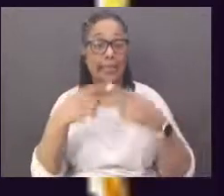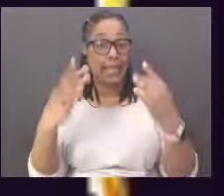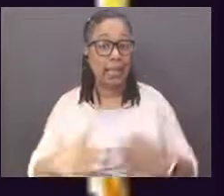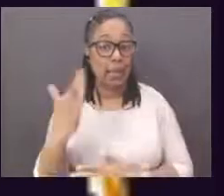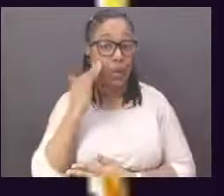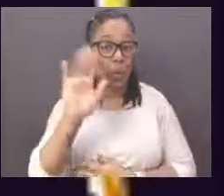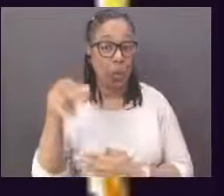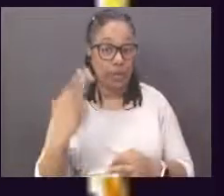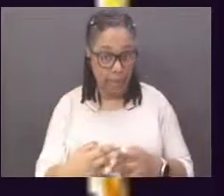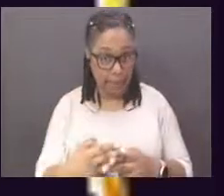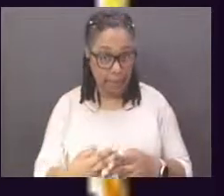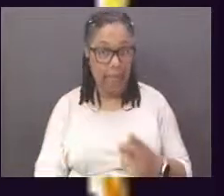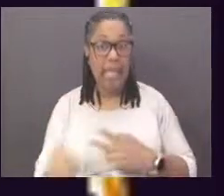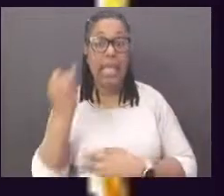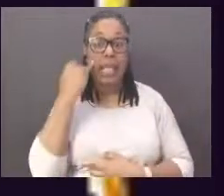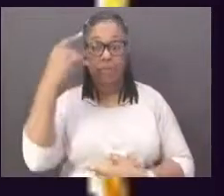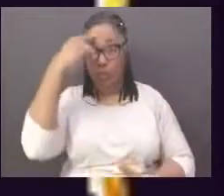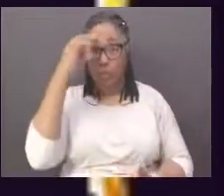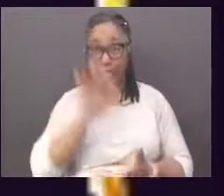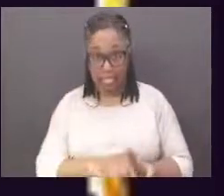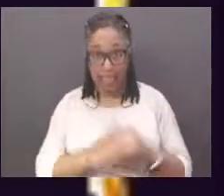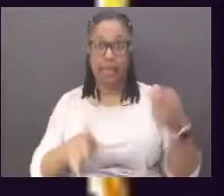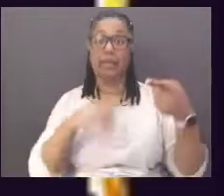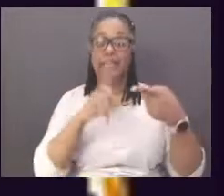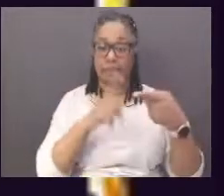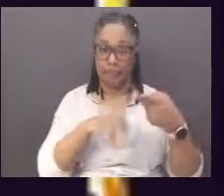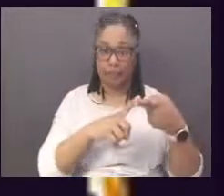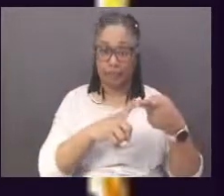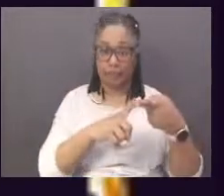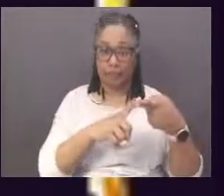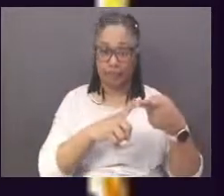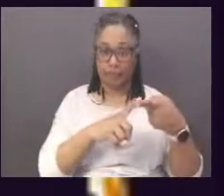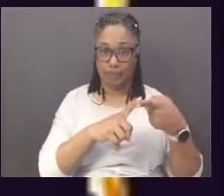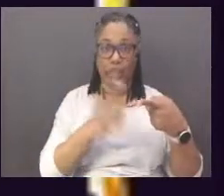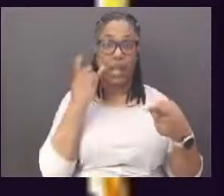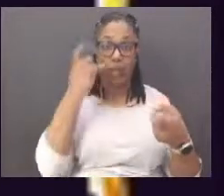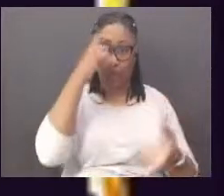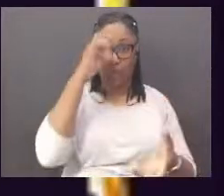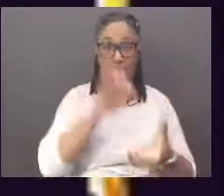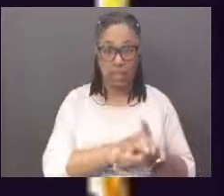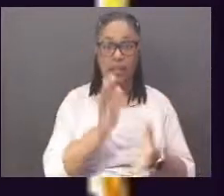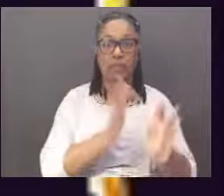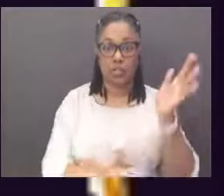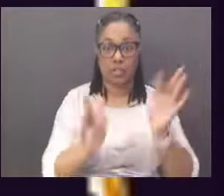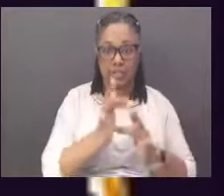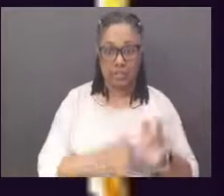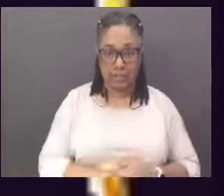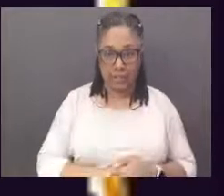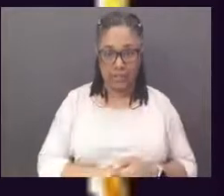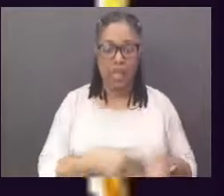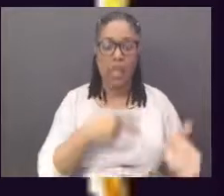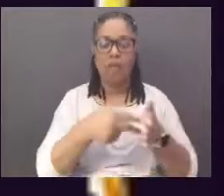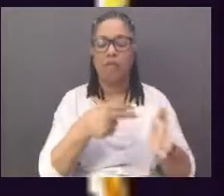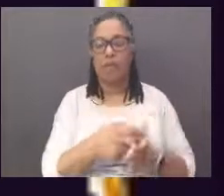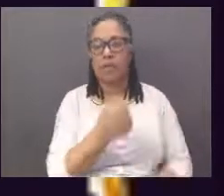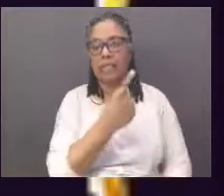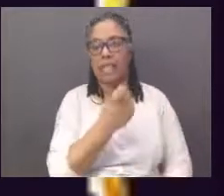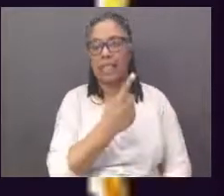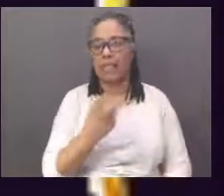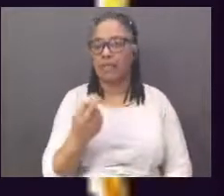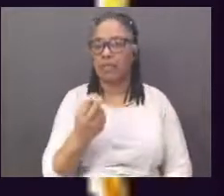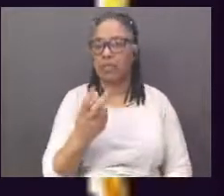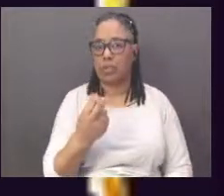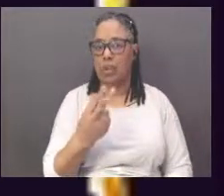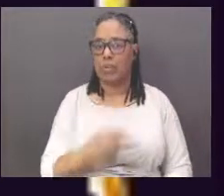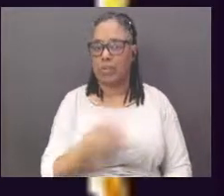believe in the name of Jesus, the enemy will know your name. verses 11 through 12 lets us know that